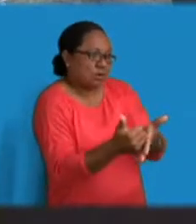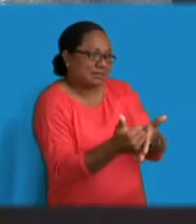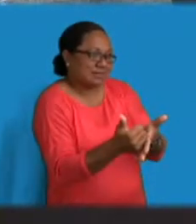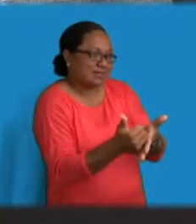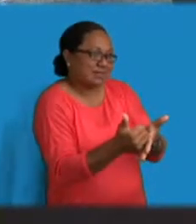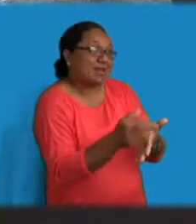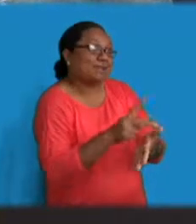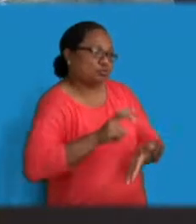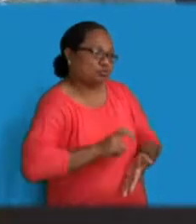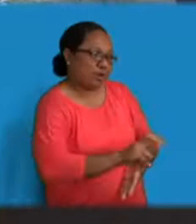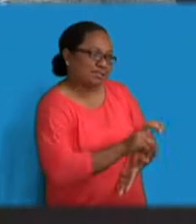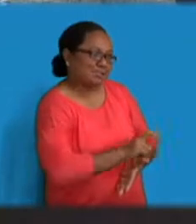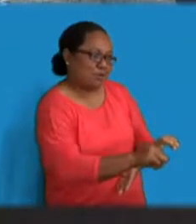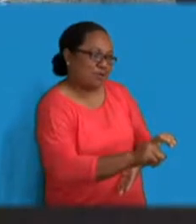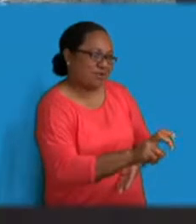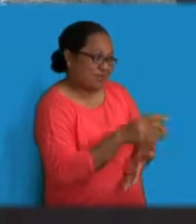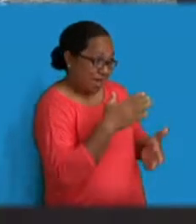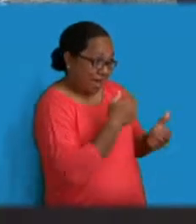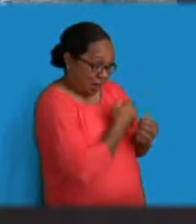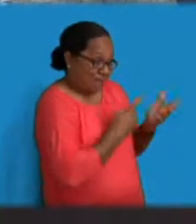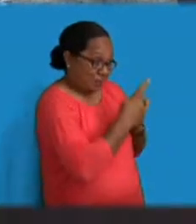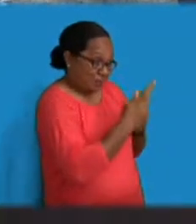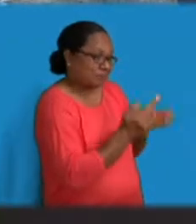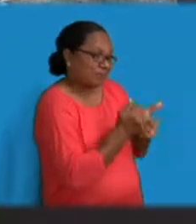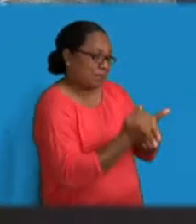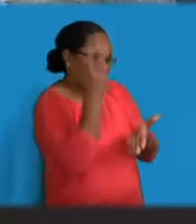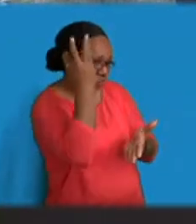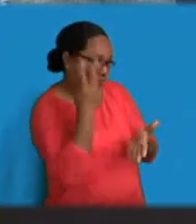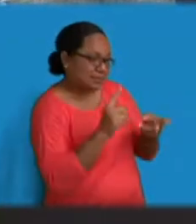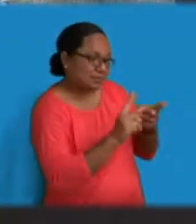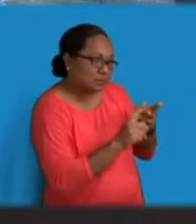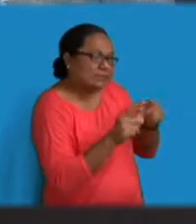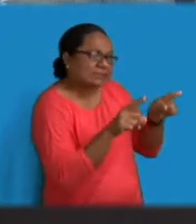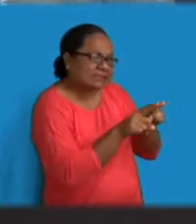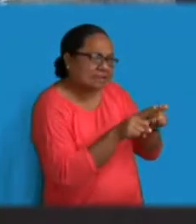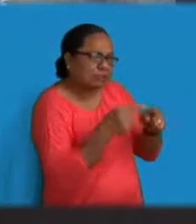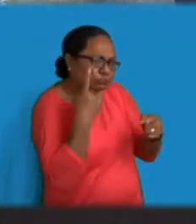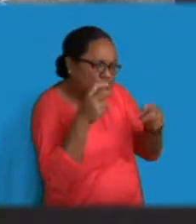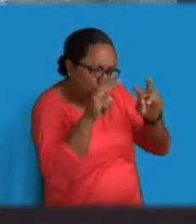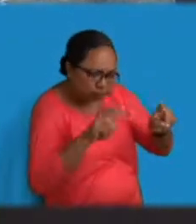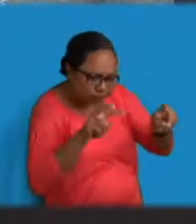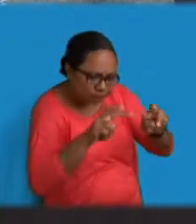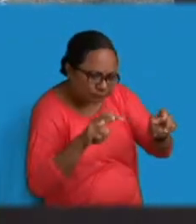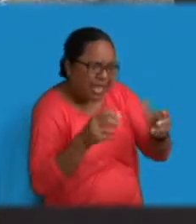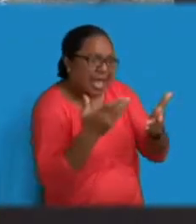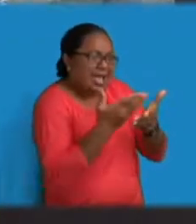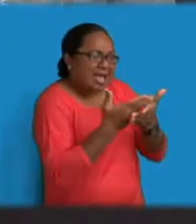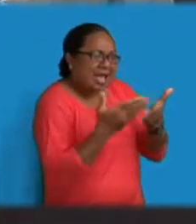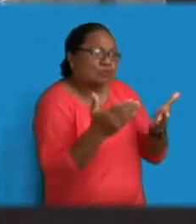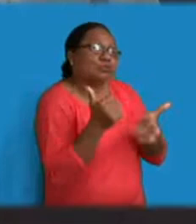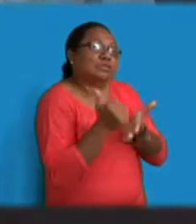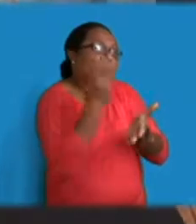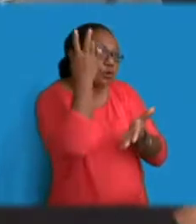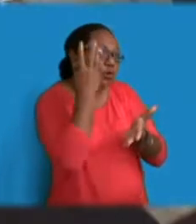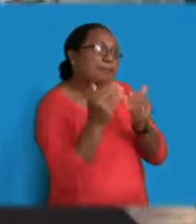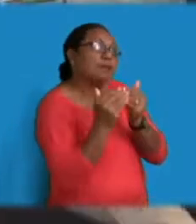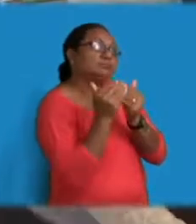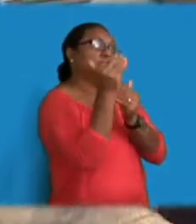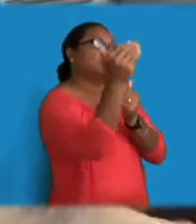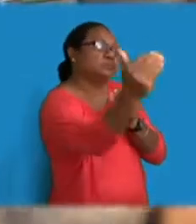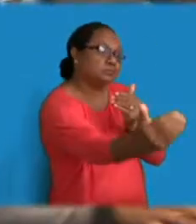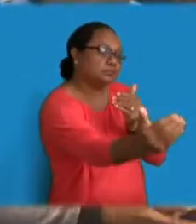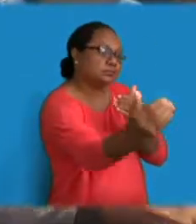particular initiative. And we are also looking at ways that the expo can sustain itself in the years to come. Thank you, Madam